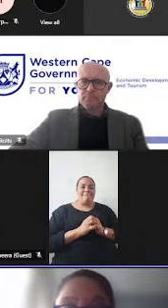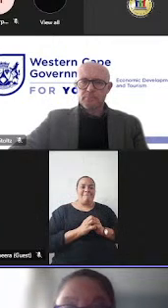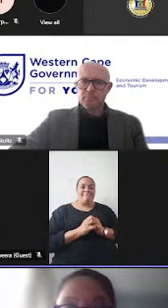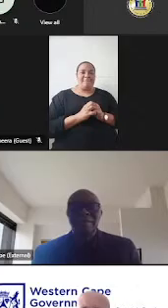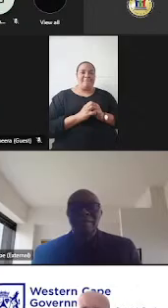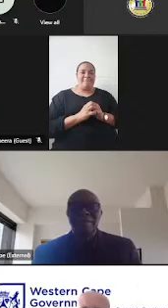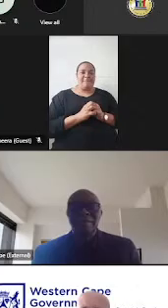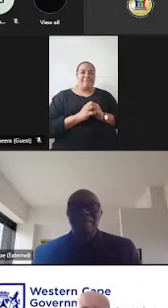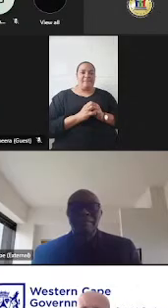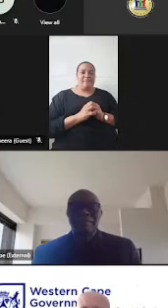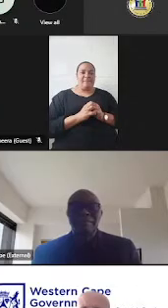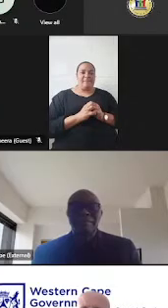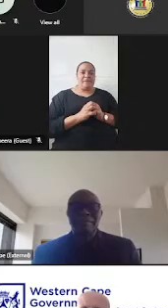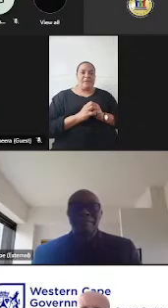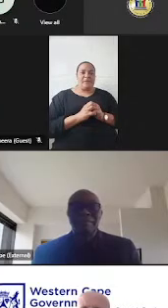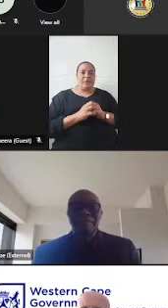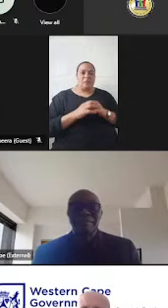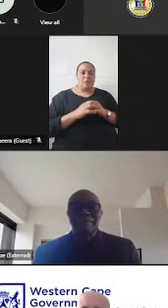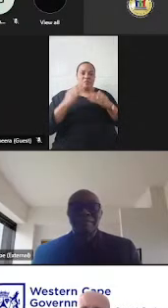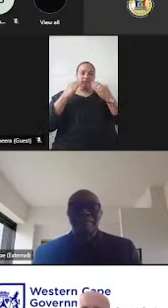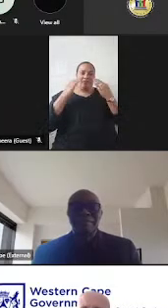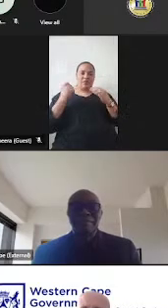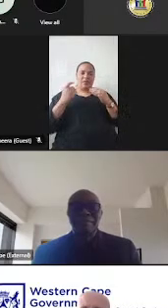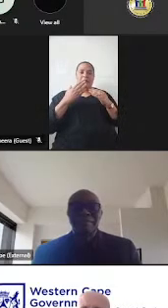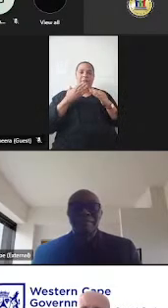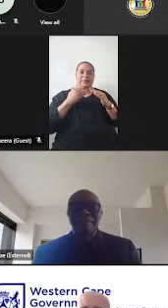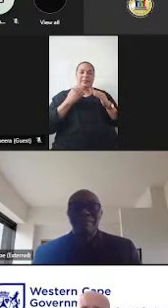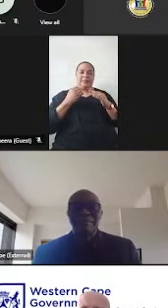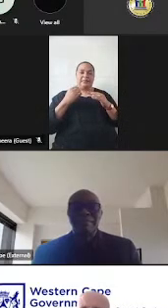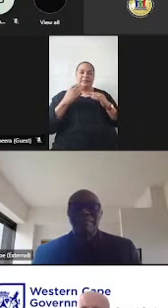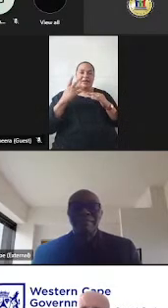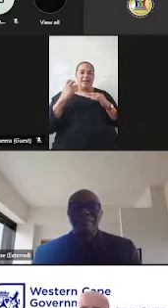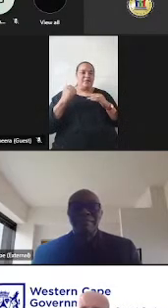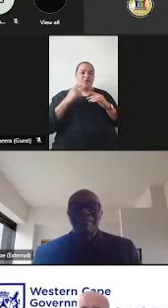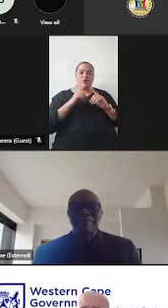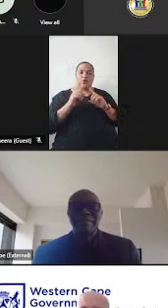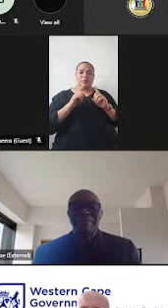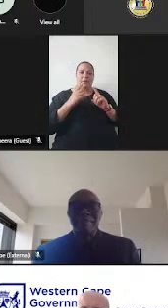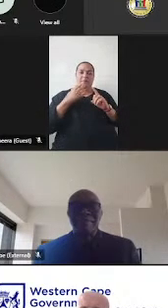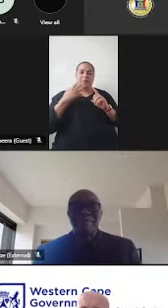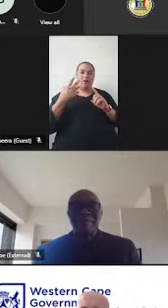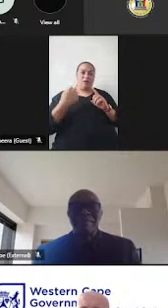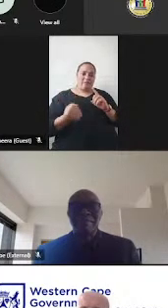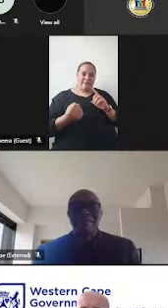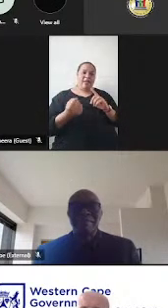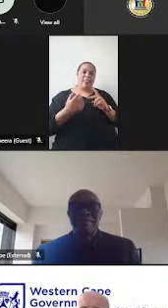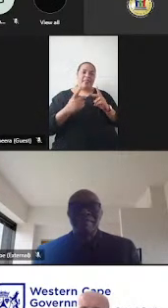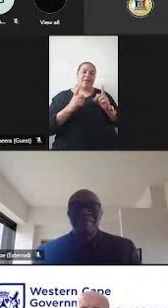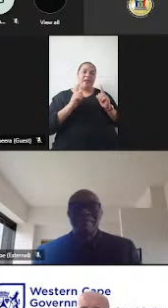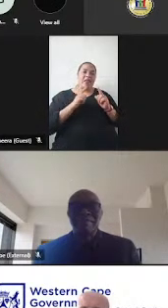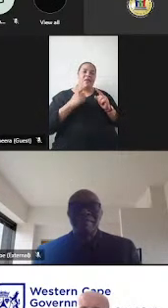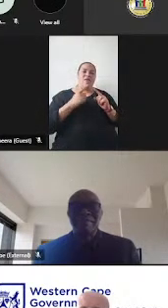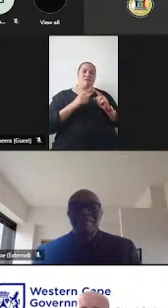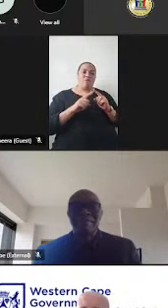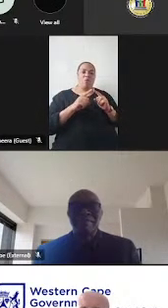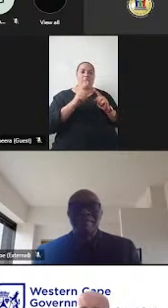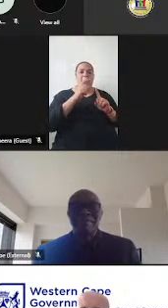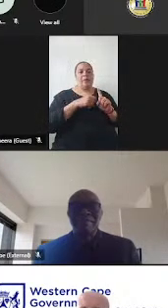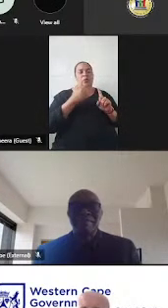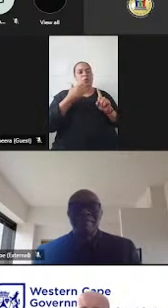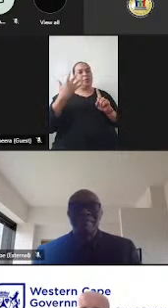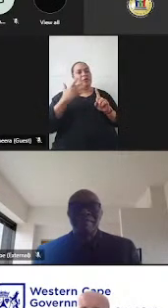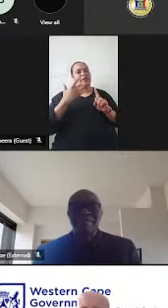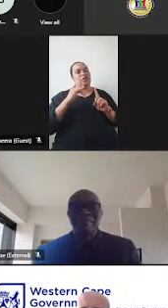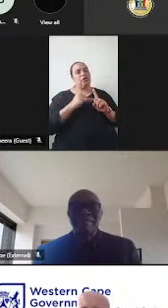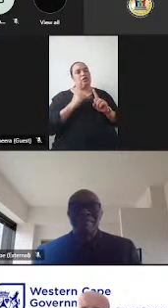I'm Olivia. Hello, apologies. Everyone. Can we kindly mute if we are not speaking and then allow for the person presenting to just introduce